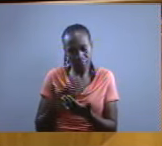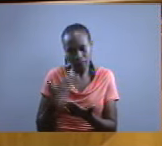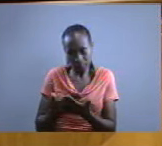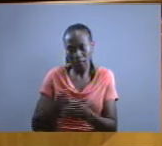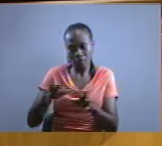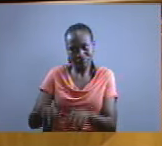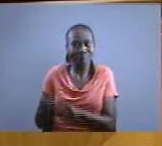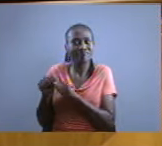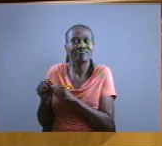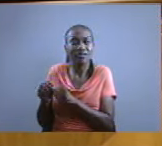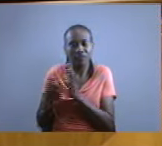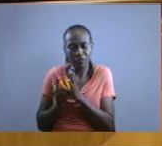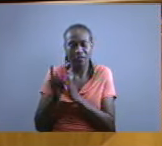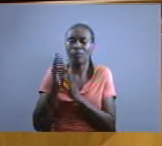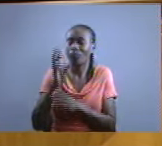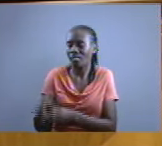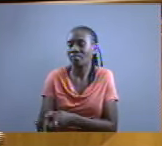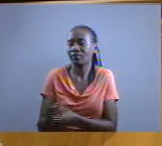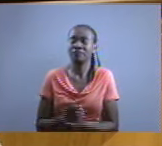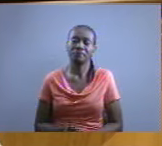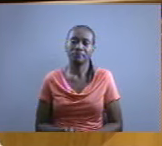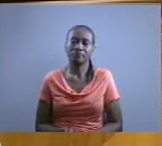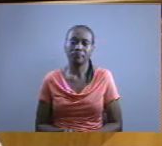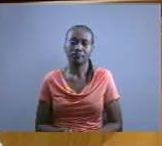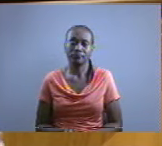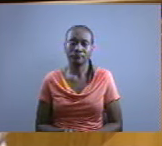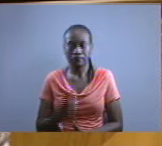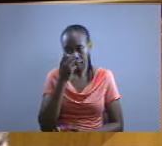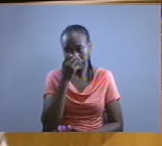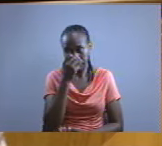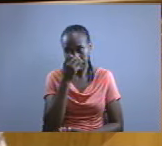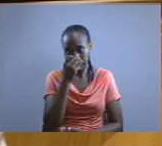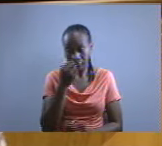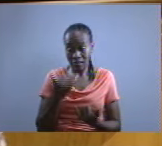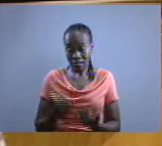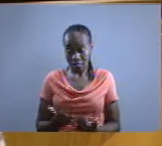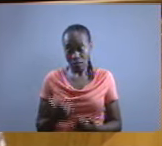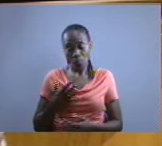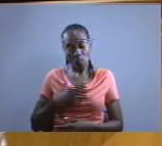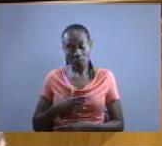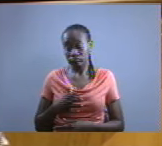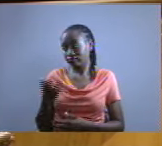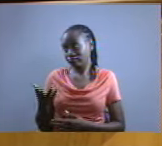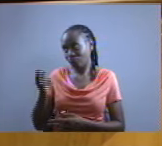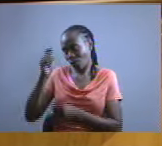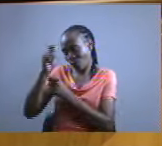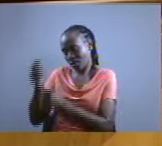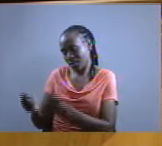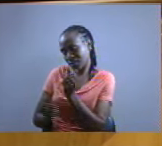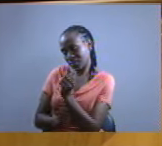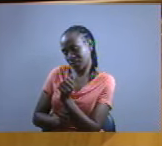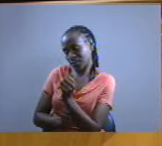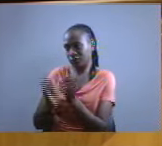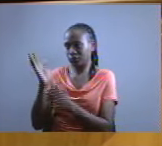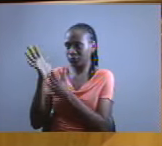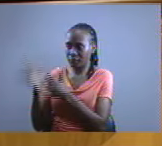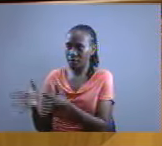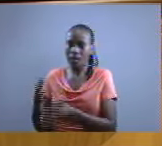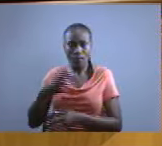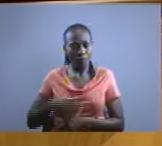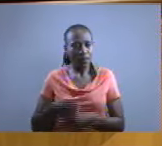developed. I want to, therefore, Honorable Deputy Speaker, conclude once more by